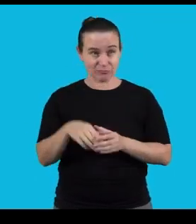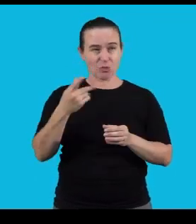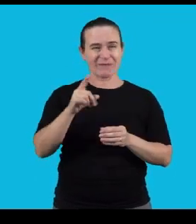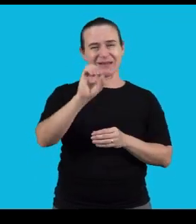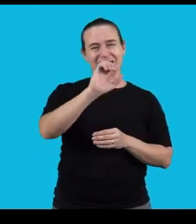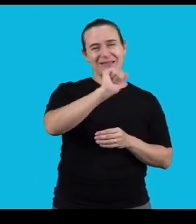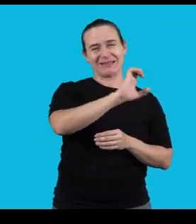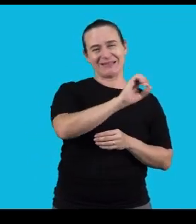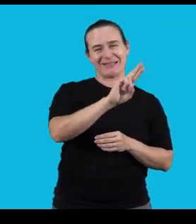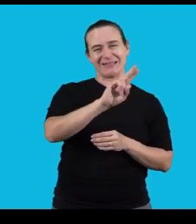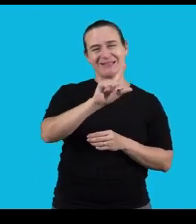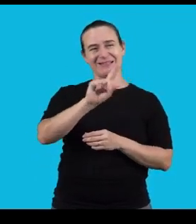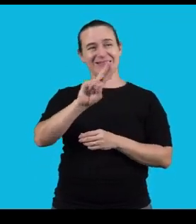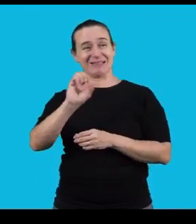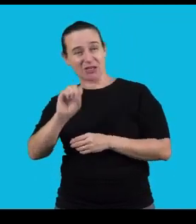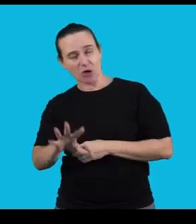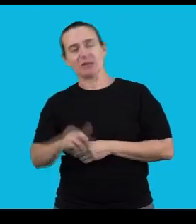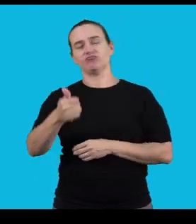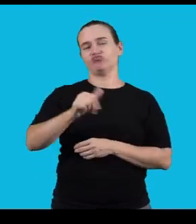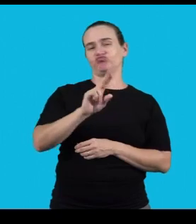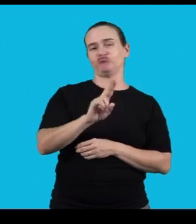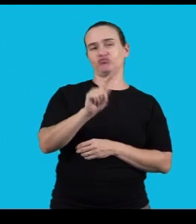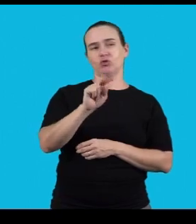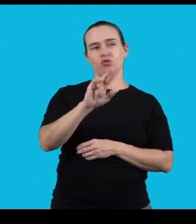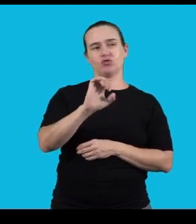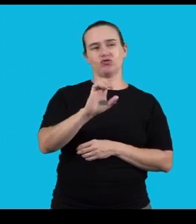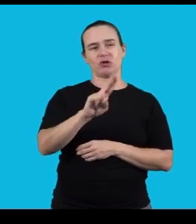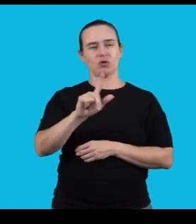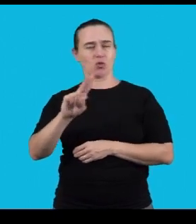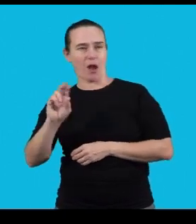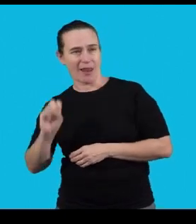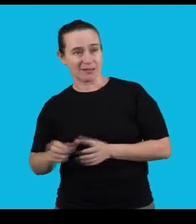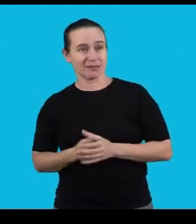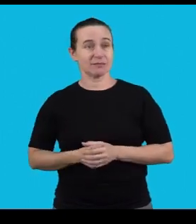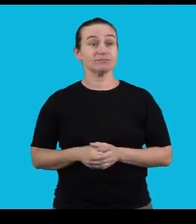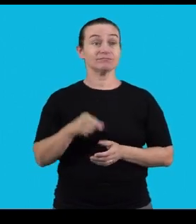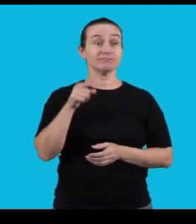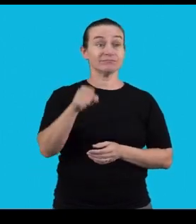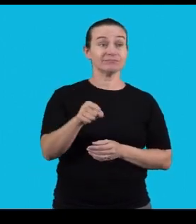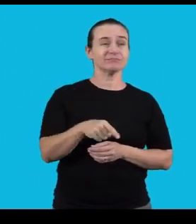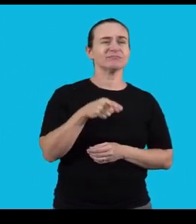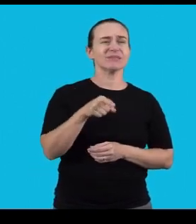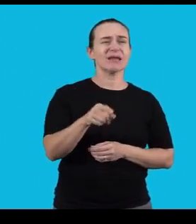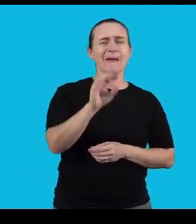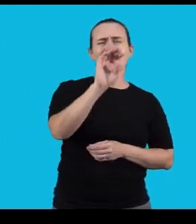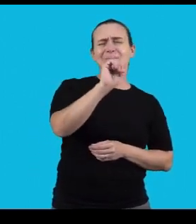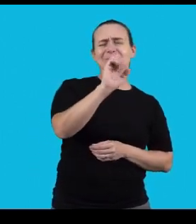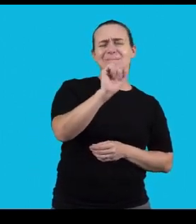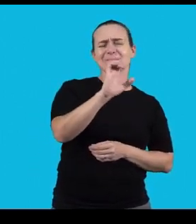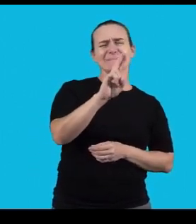and utriculars, which have got maculae. Maculae are the receptors. These are the